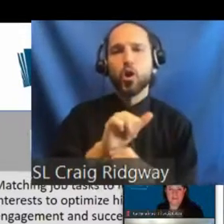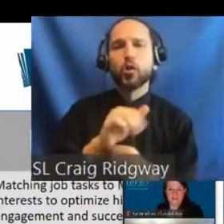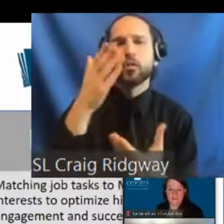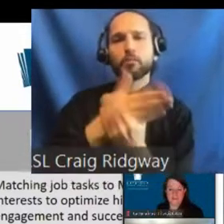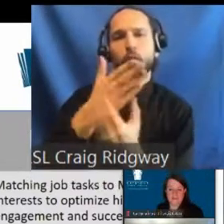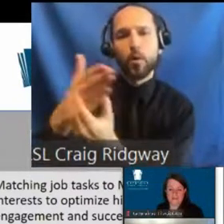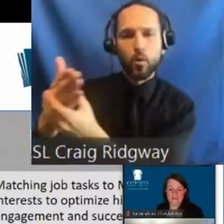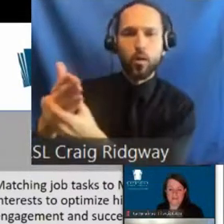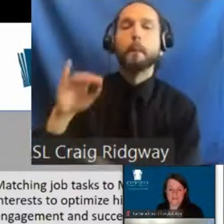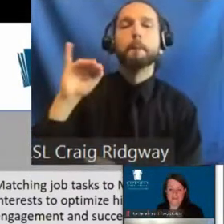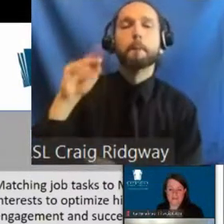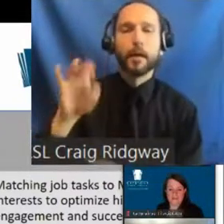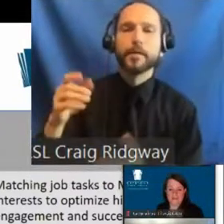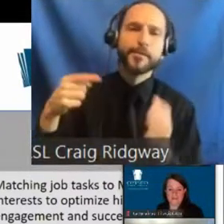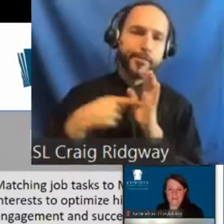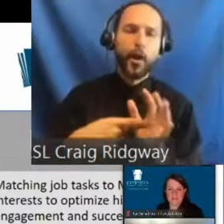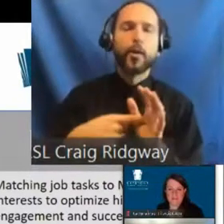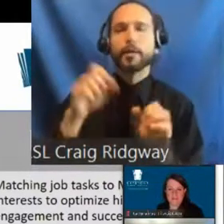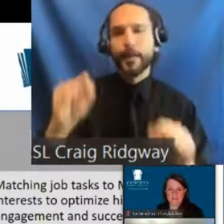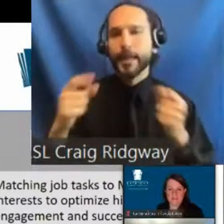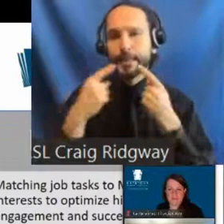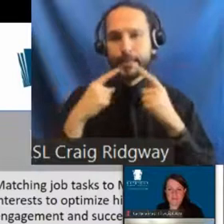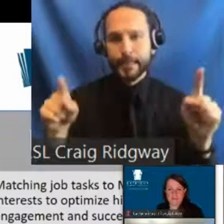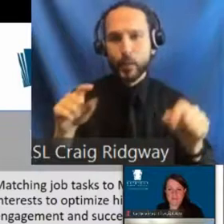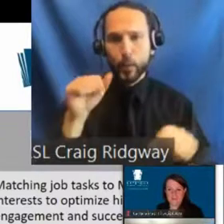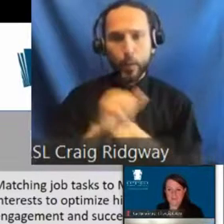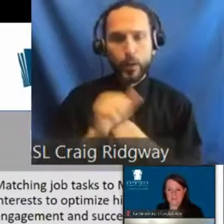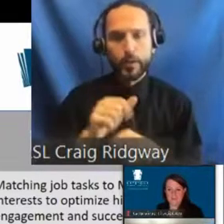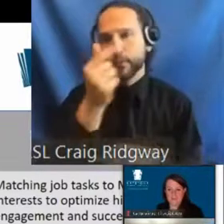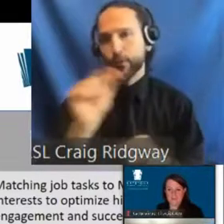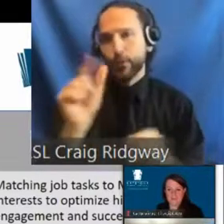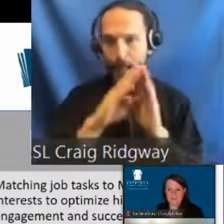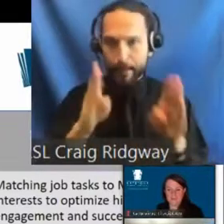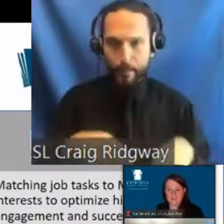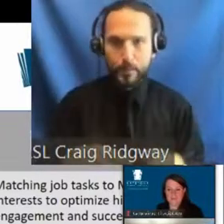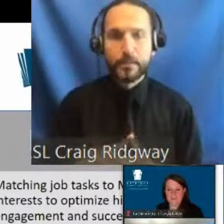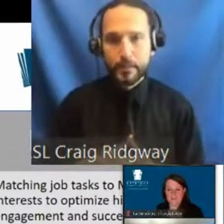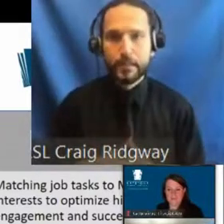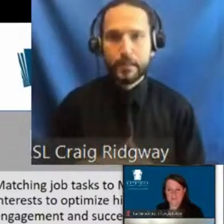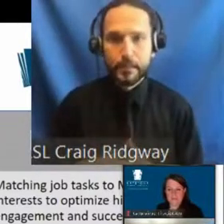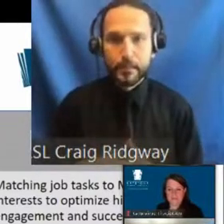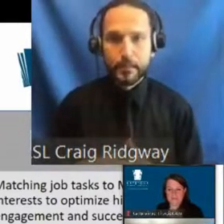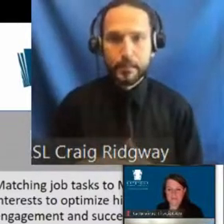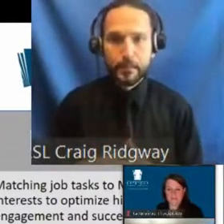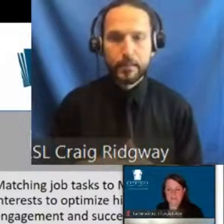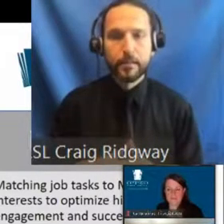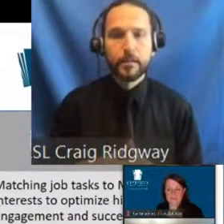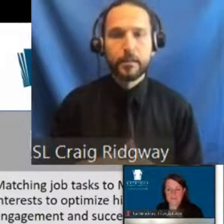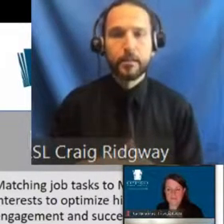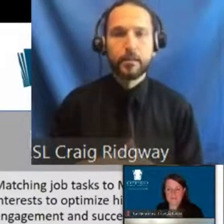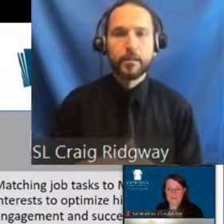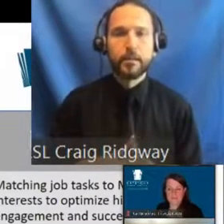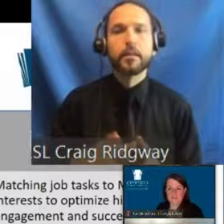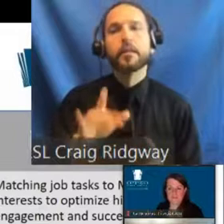Mike proved his ability to be successful working in a greenhouse. Due to the seasonal nature of